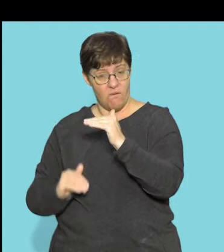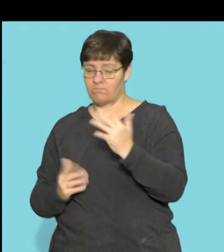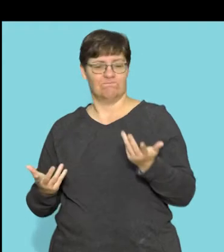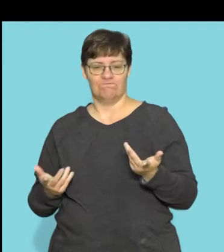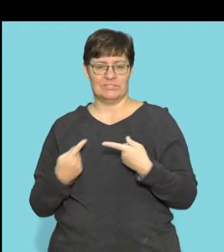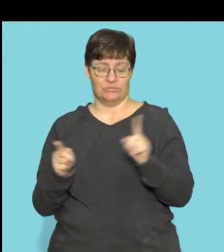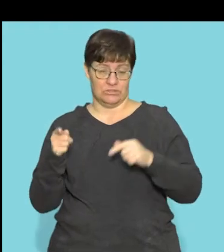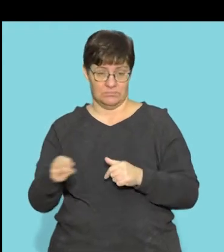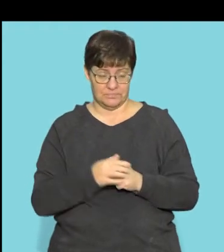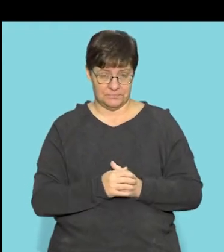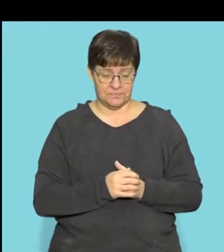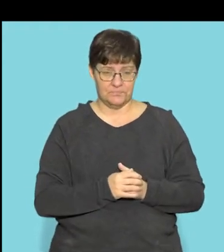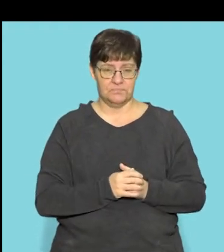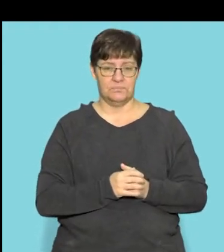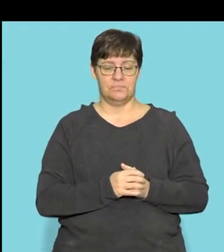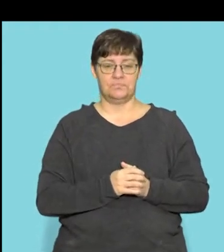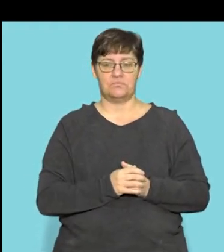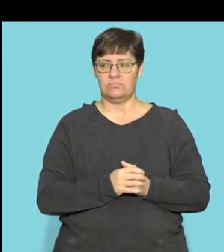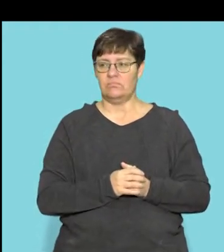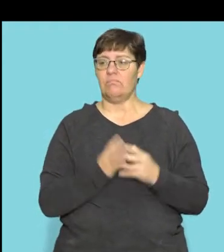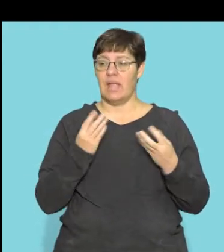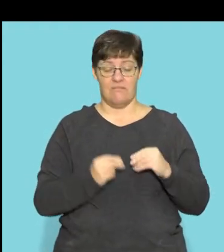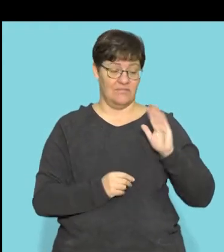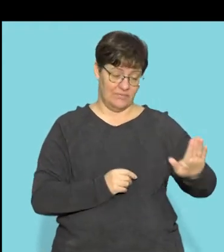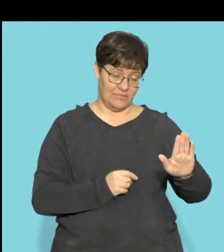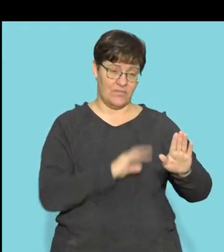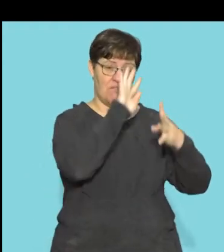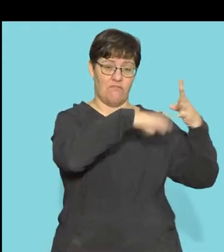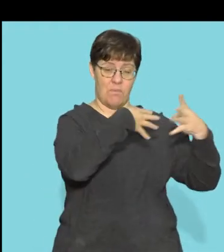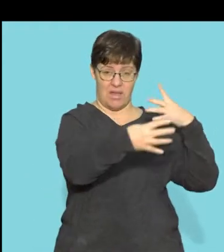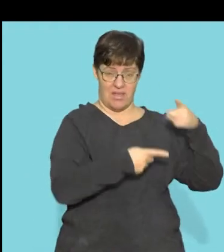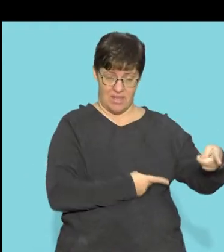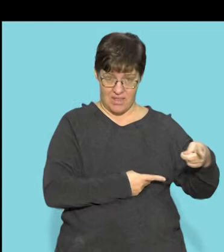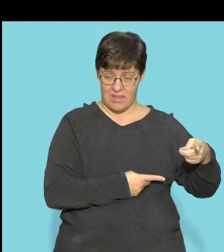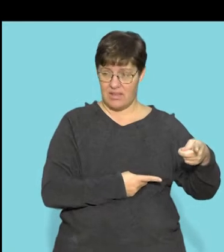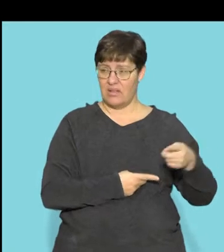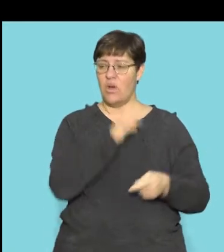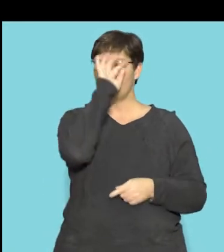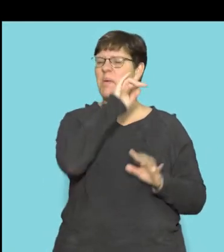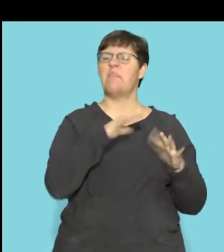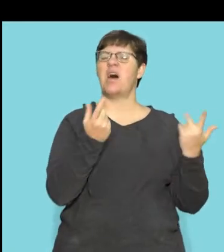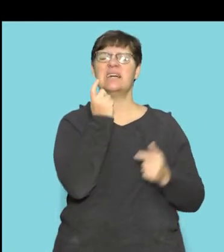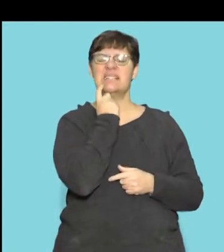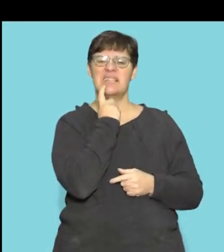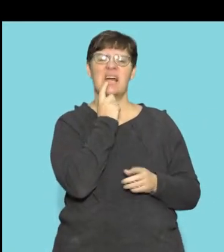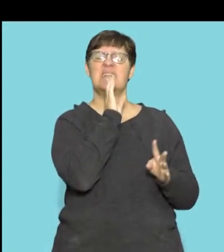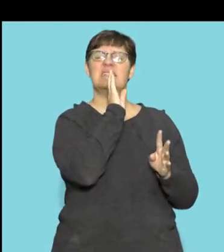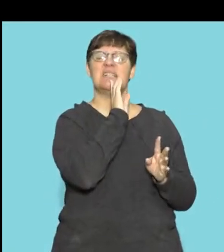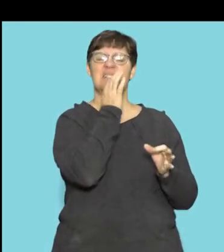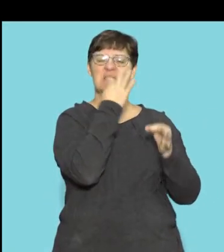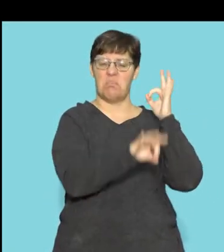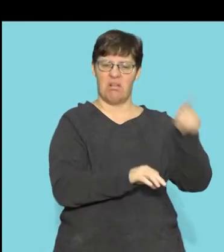it takes away. And then we have formulas to this. The formulas, how you can just remember them, it will be